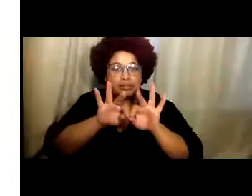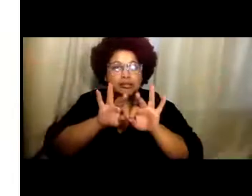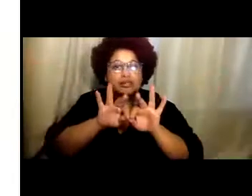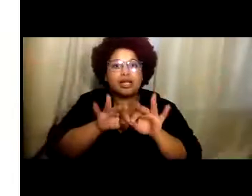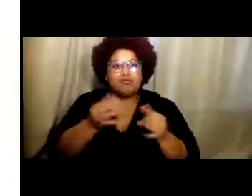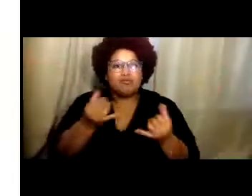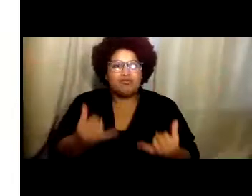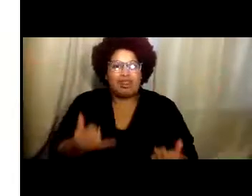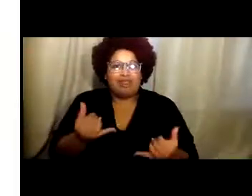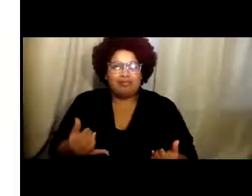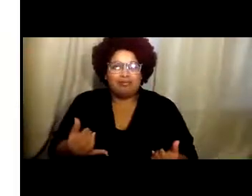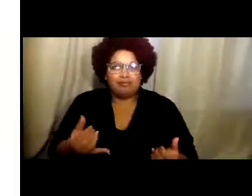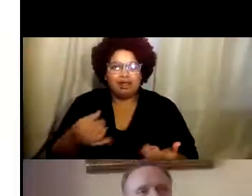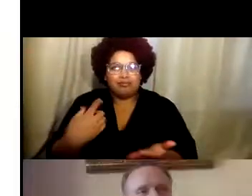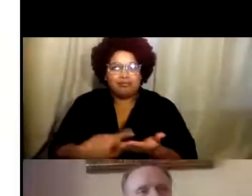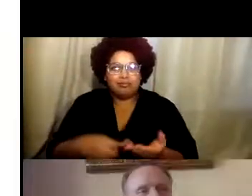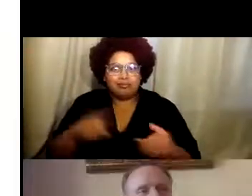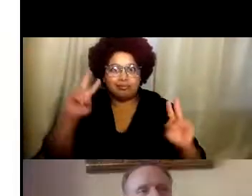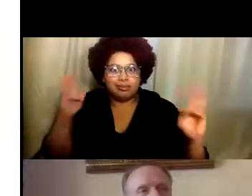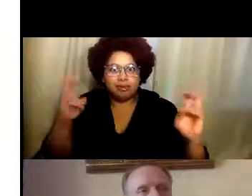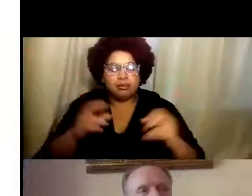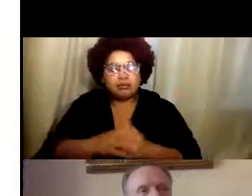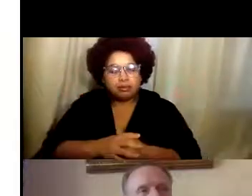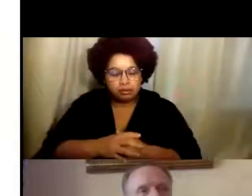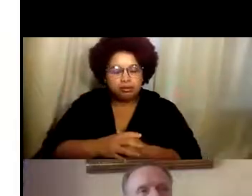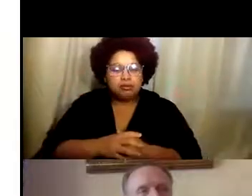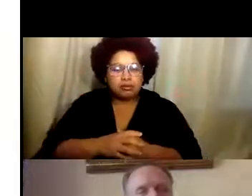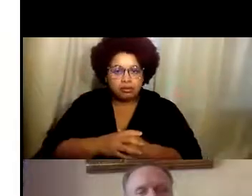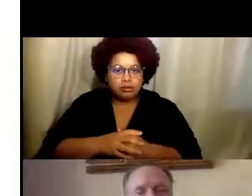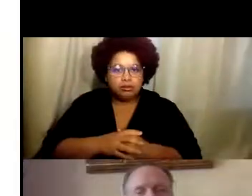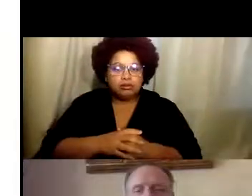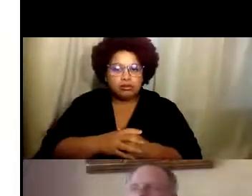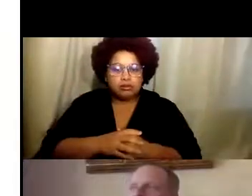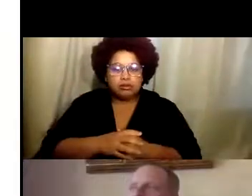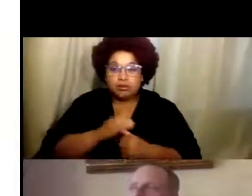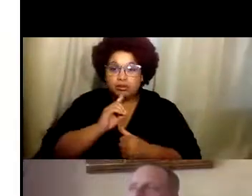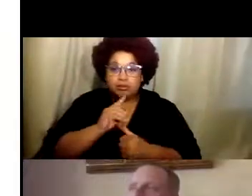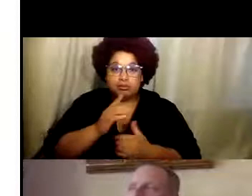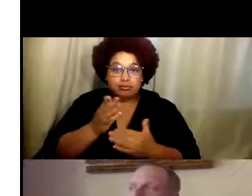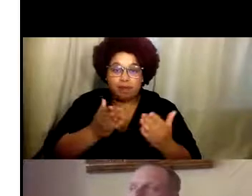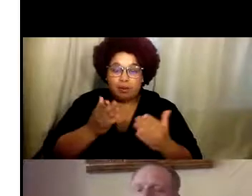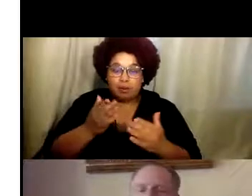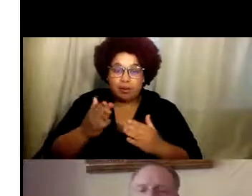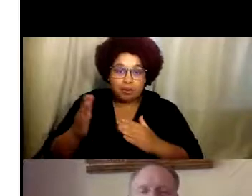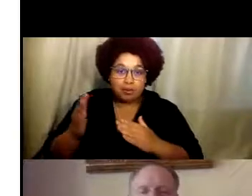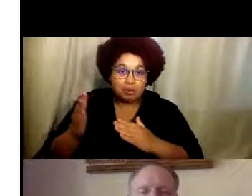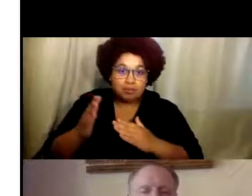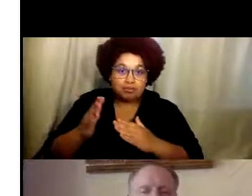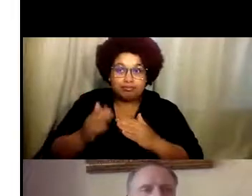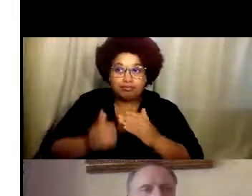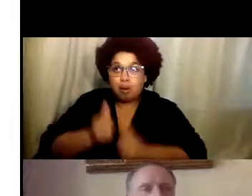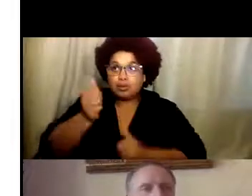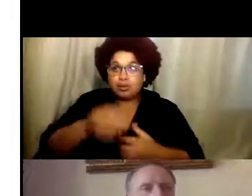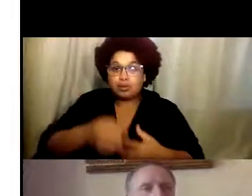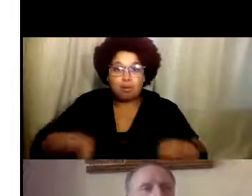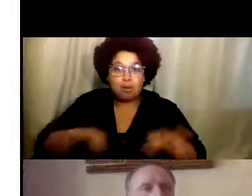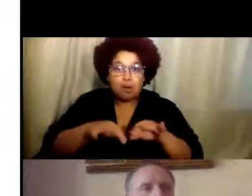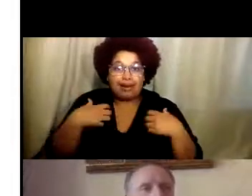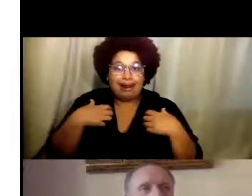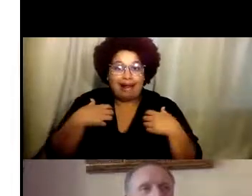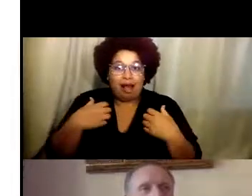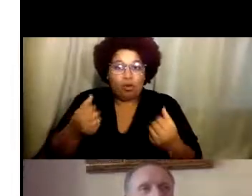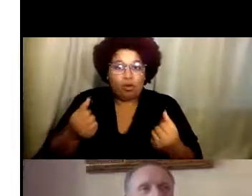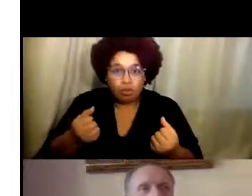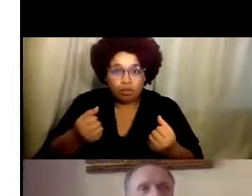relevant topic, and probably the most important public health measure that we're taking during